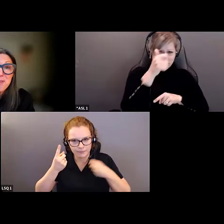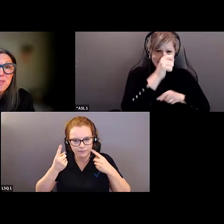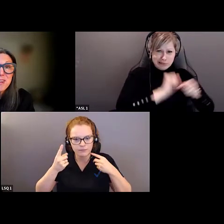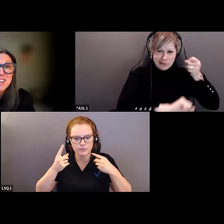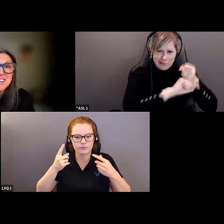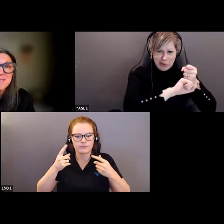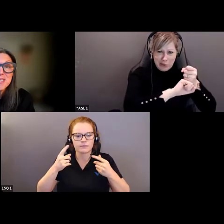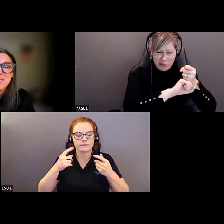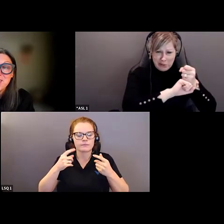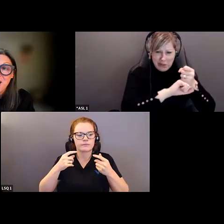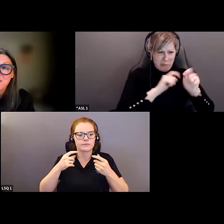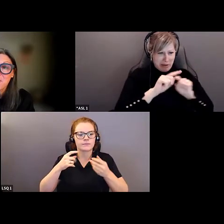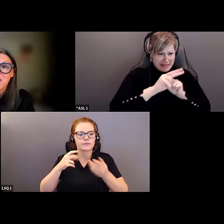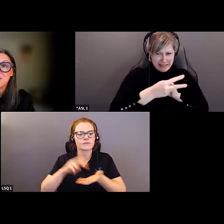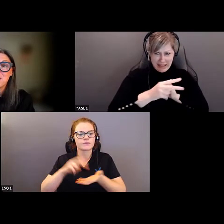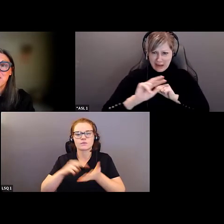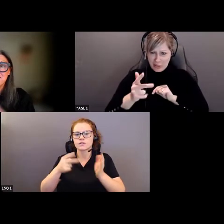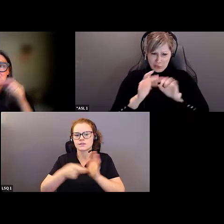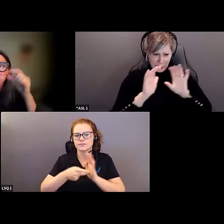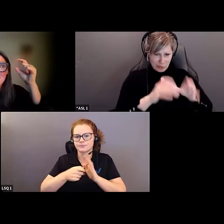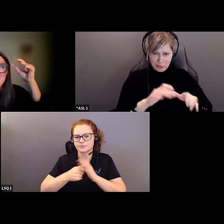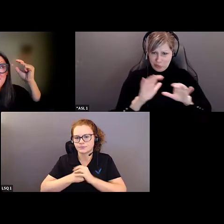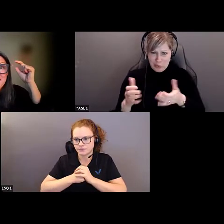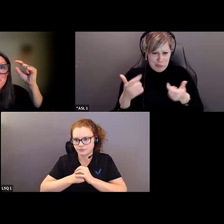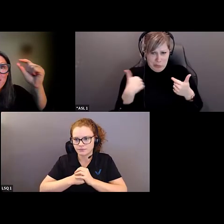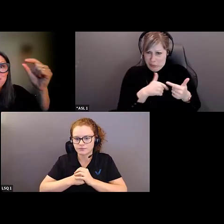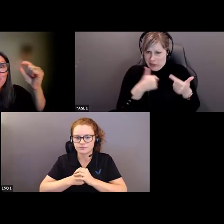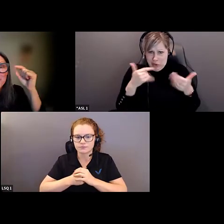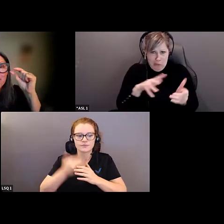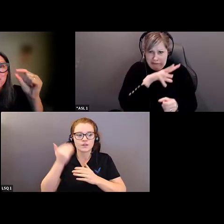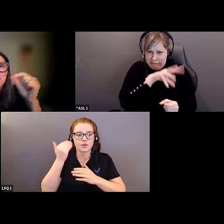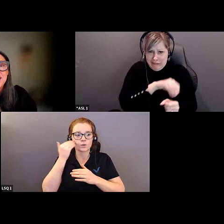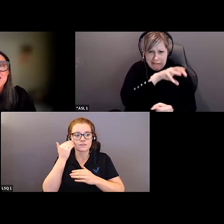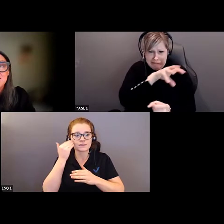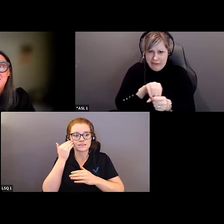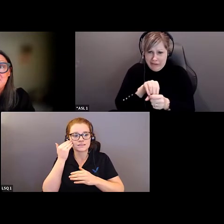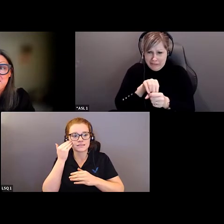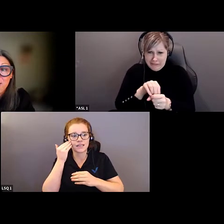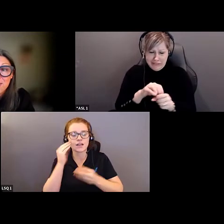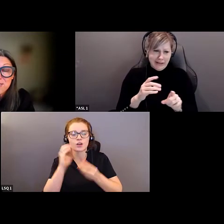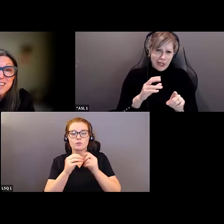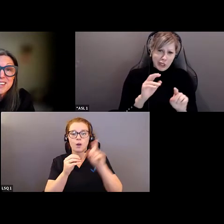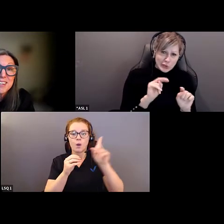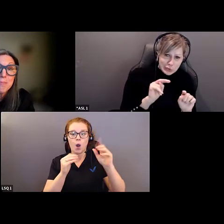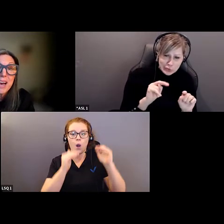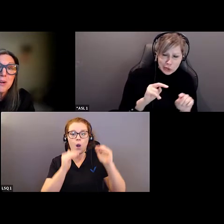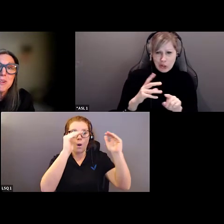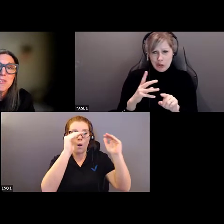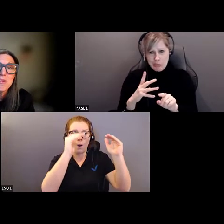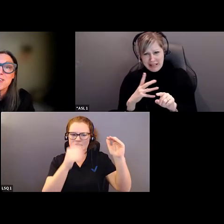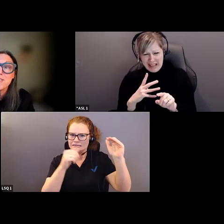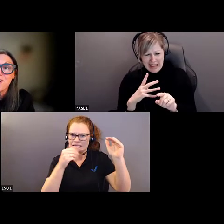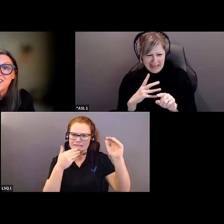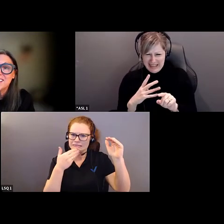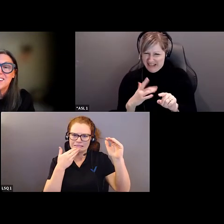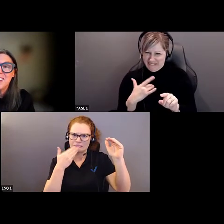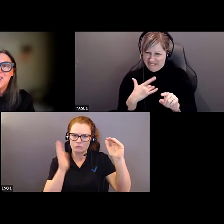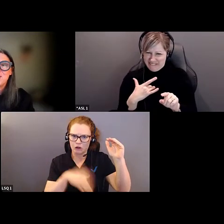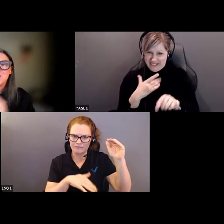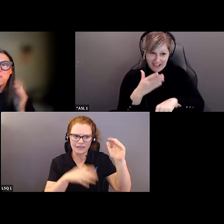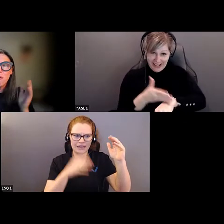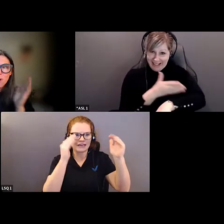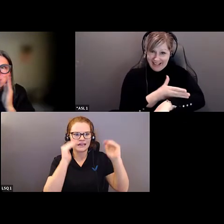be in 2 and 3. We do not want to be participating in the area of white neutrals or polites. That's also sending us backwards. We are